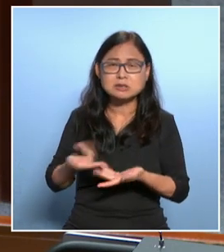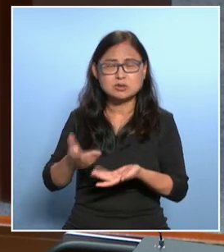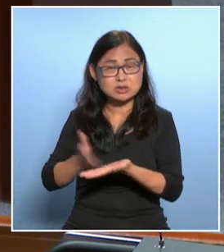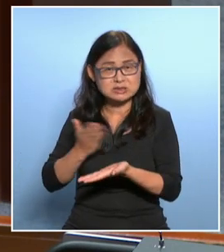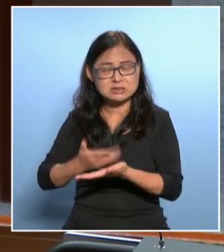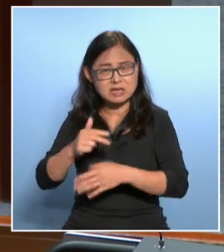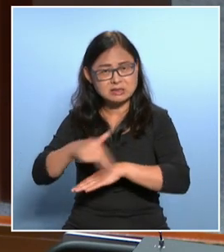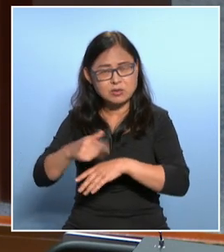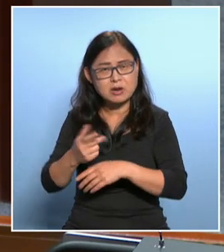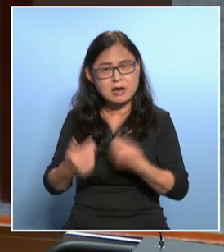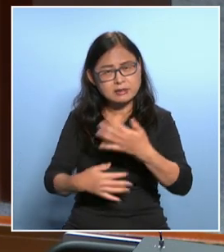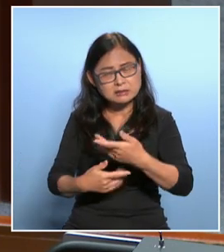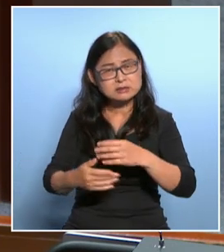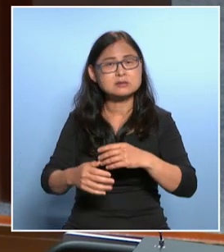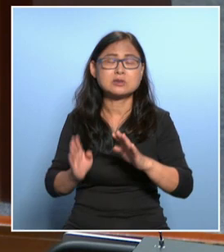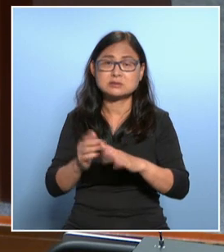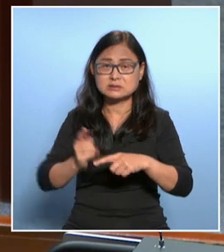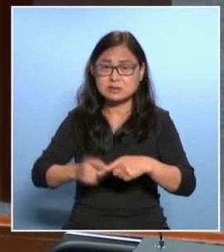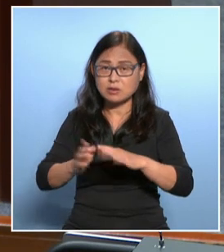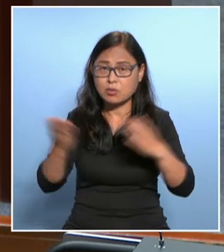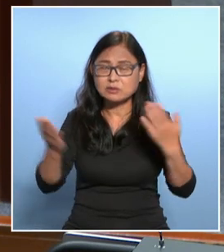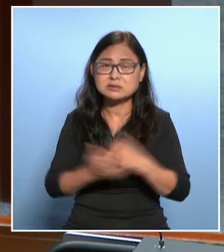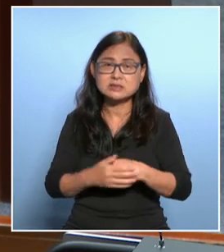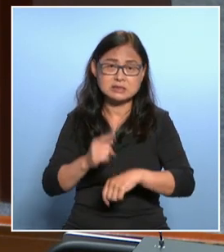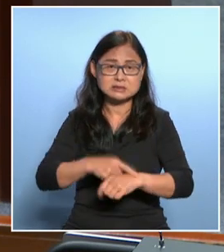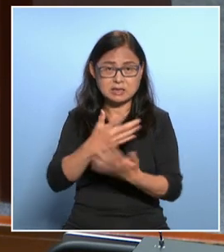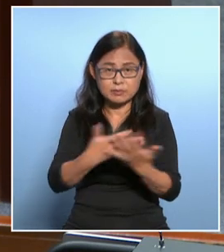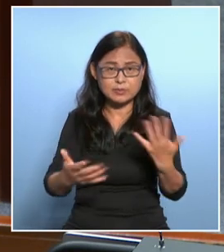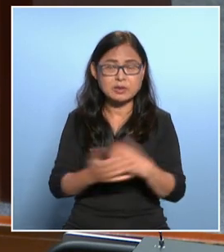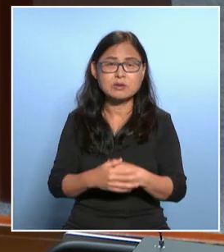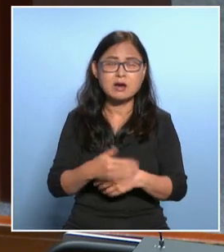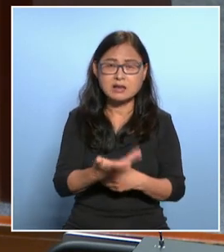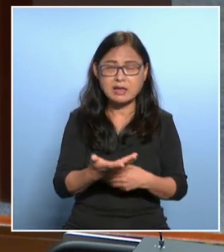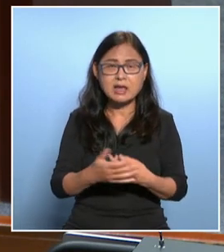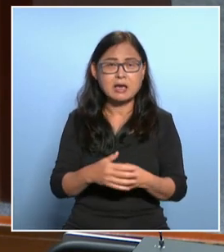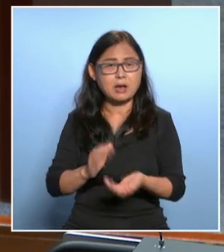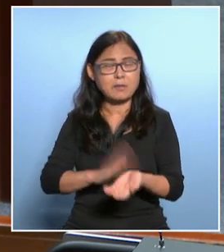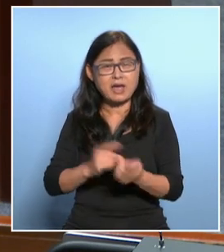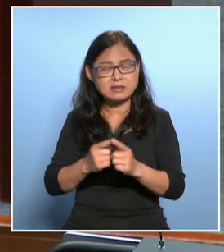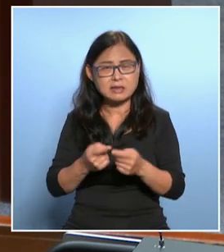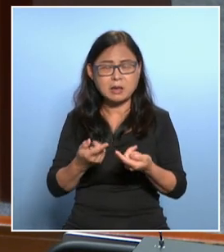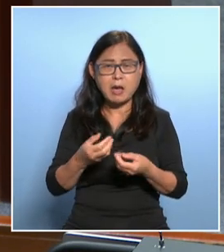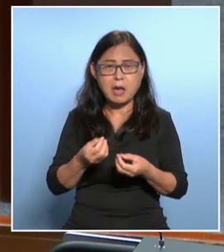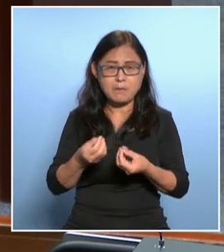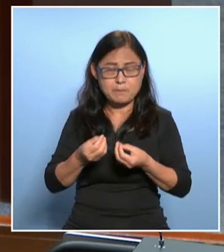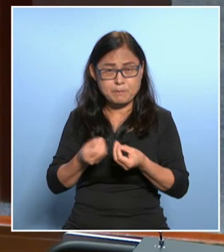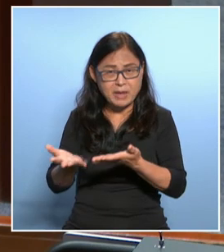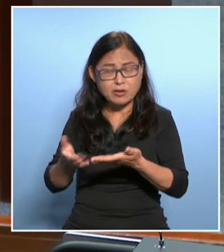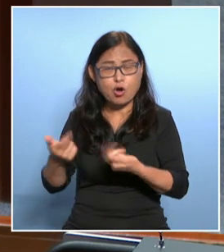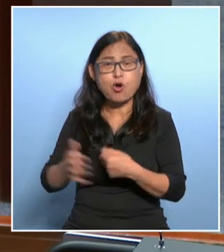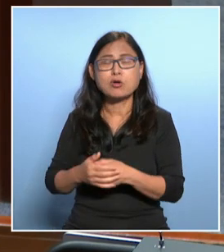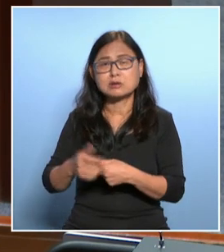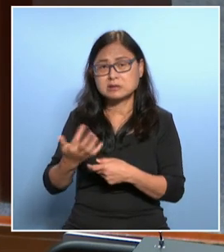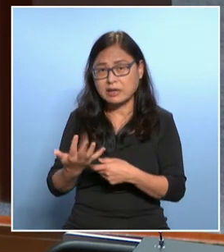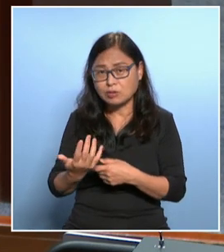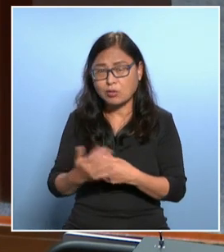program. I understand that there is a trial scheme going on. I wonder if you have any timetable on the actual implementation and